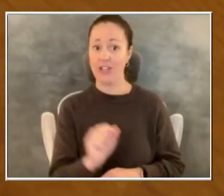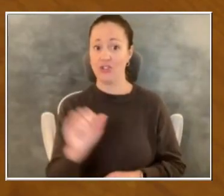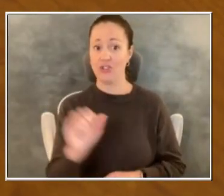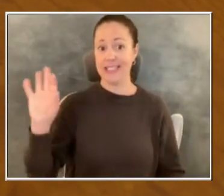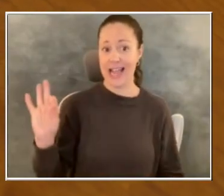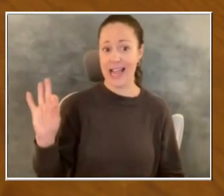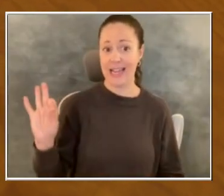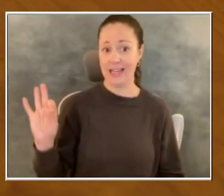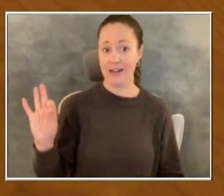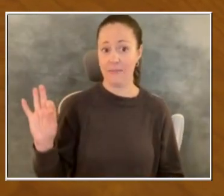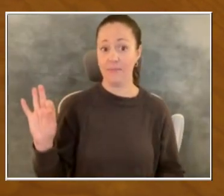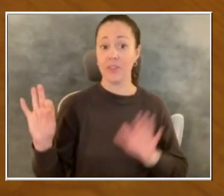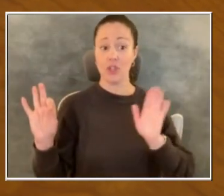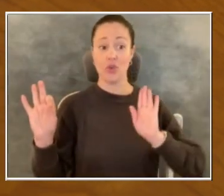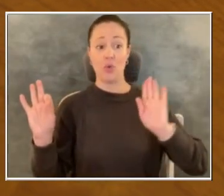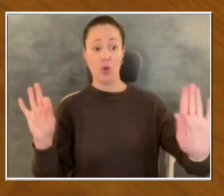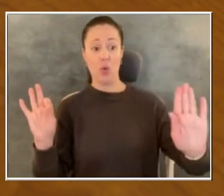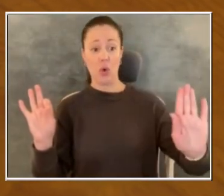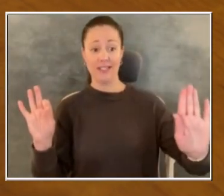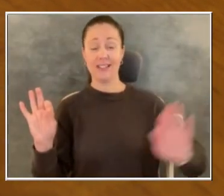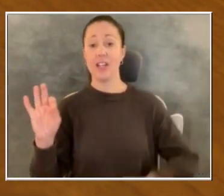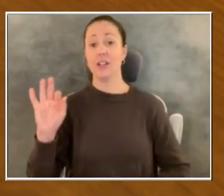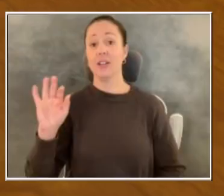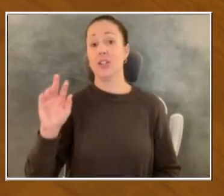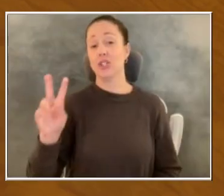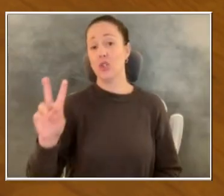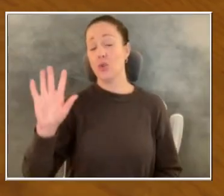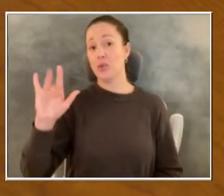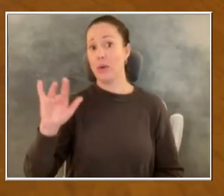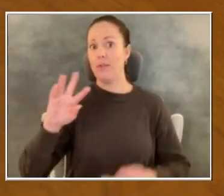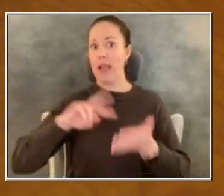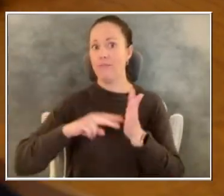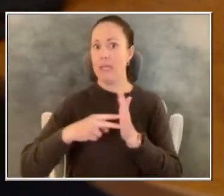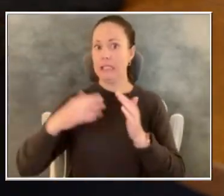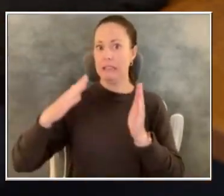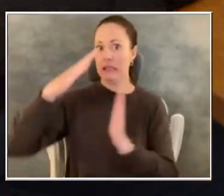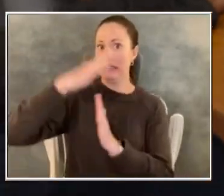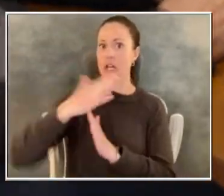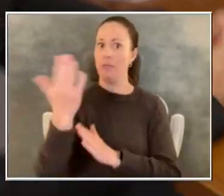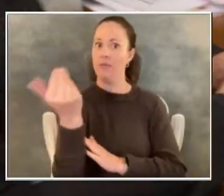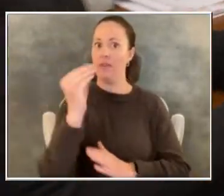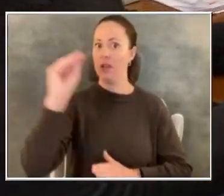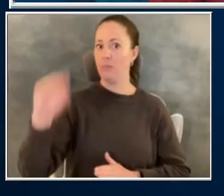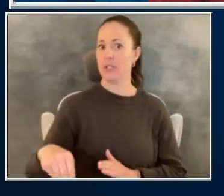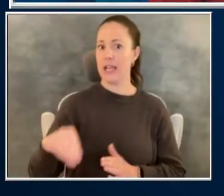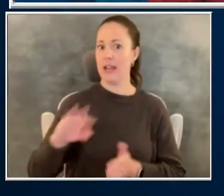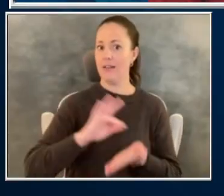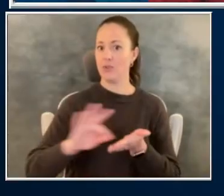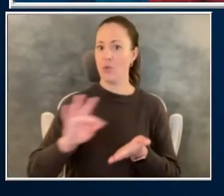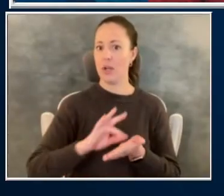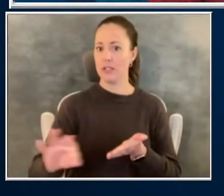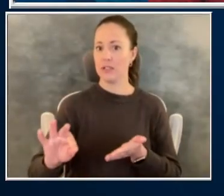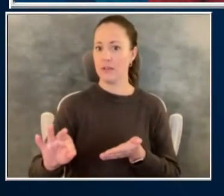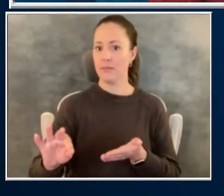225 is putting you in that top 15% of scores. Kay, can I jump in here and ask Kathy a Now- question?